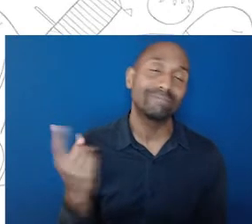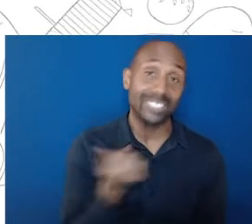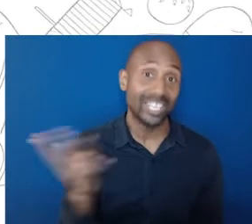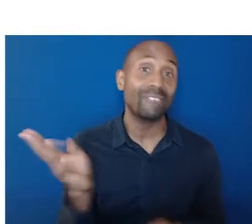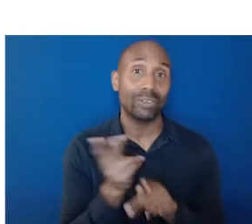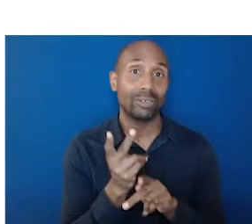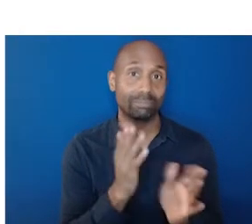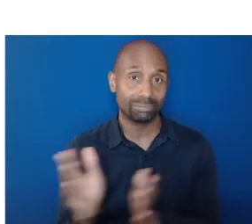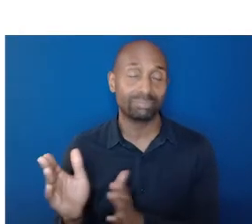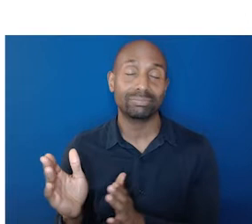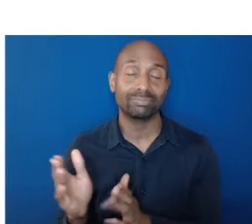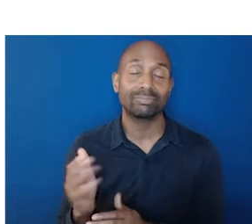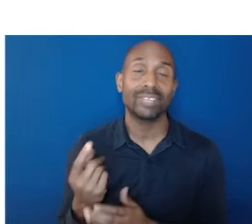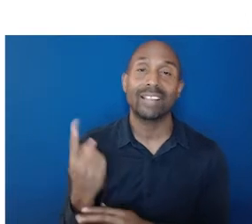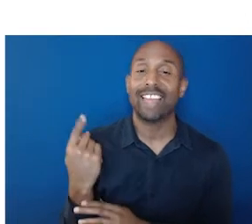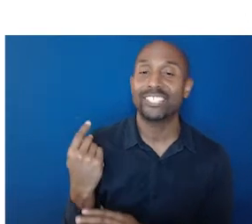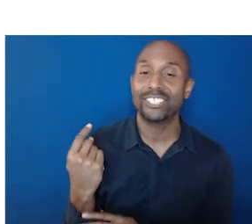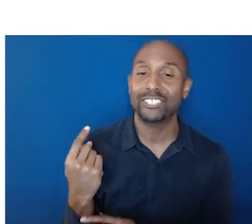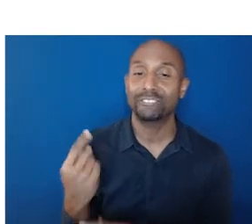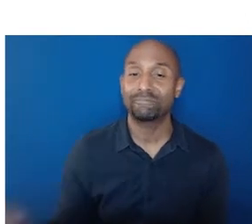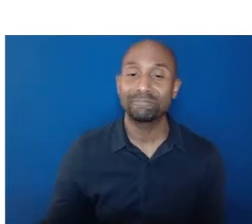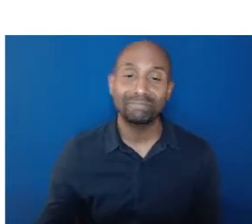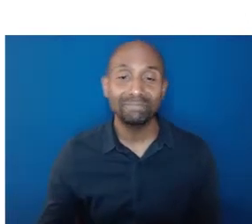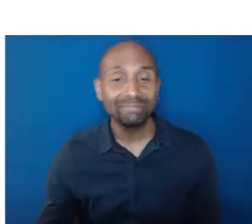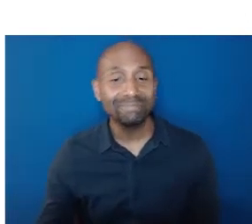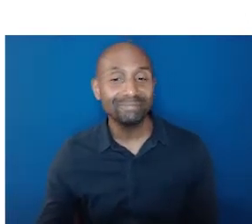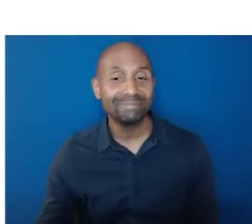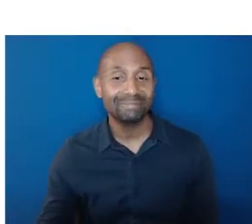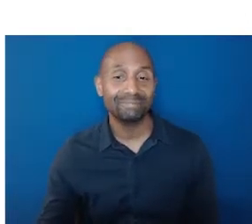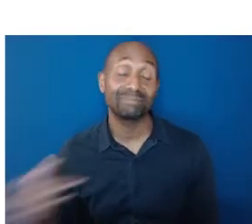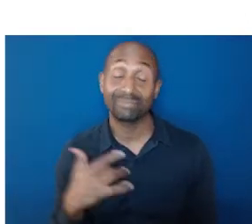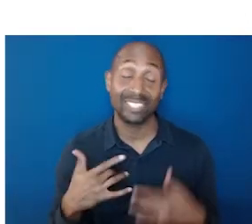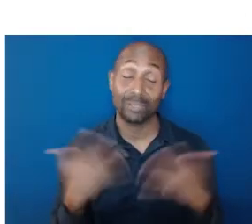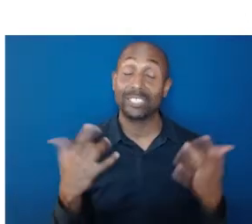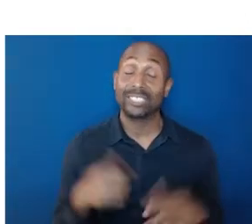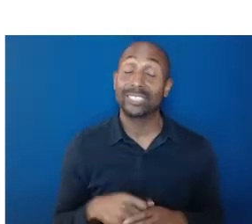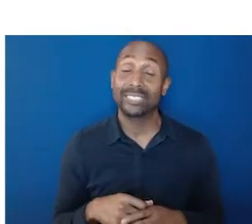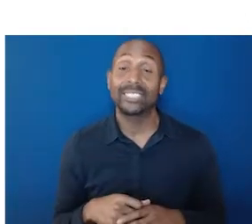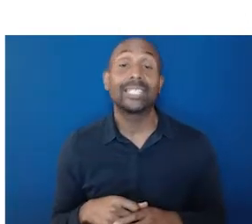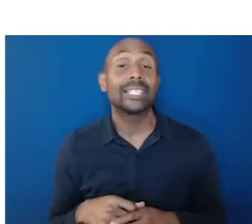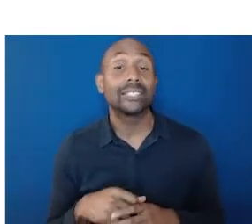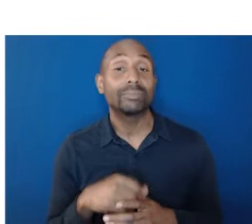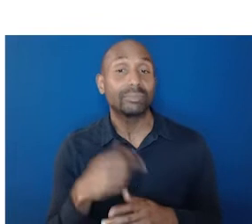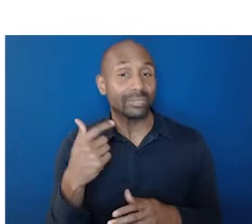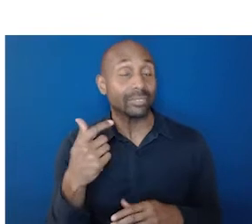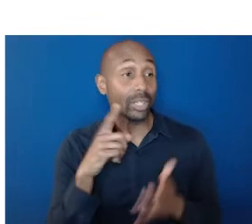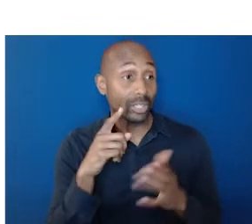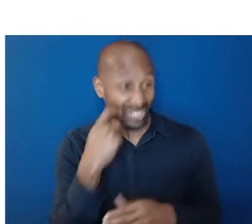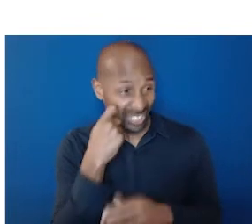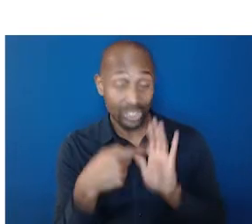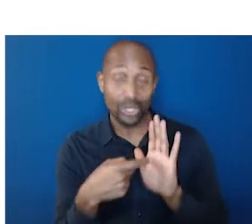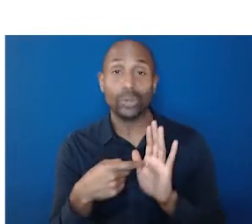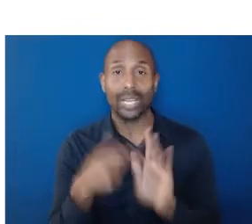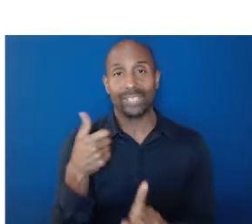about. What you just saw is a self-portrait. So I do wearable art, but I also do